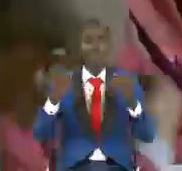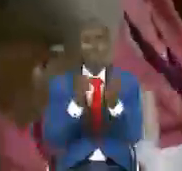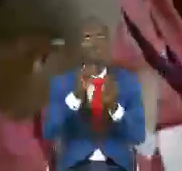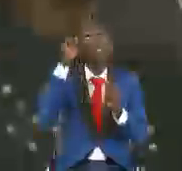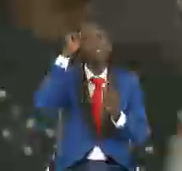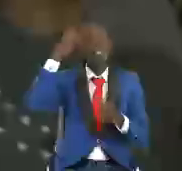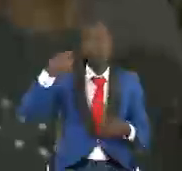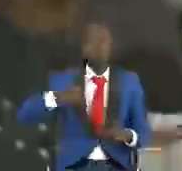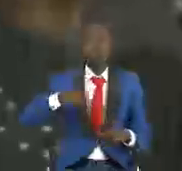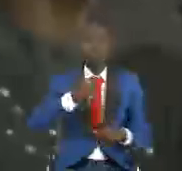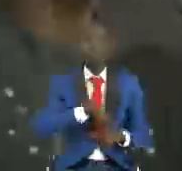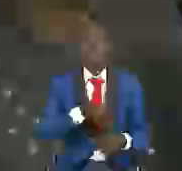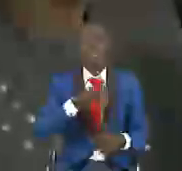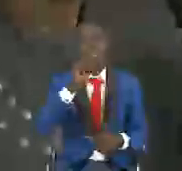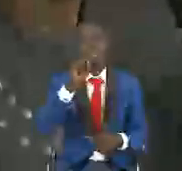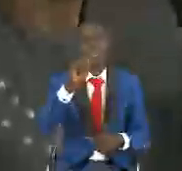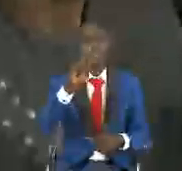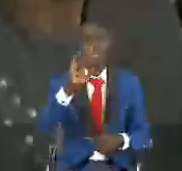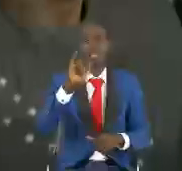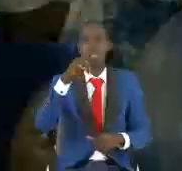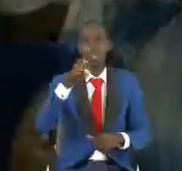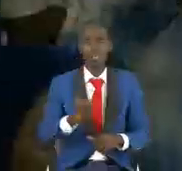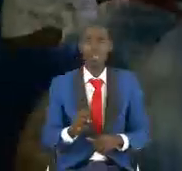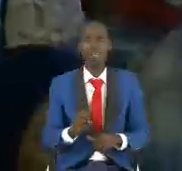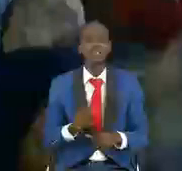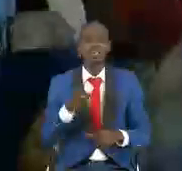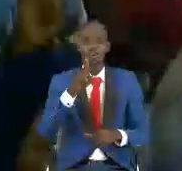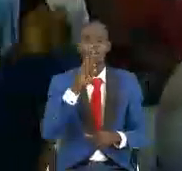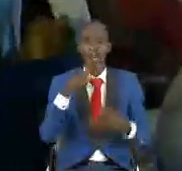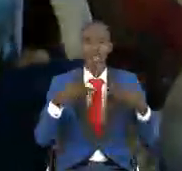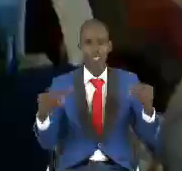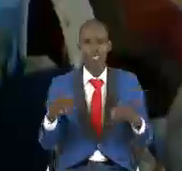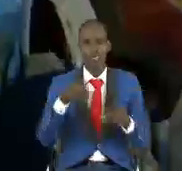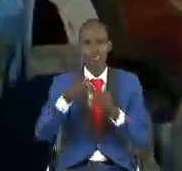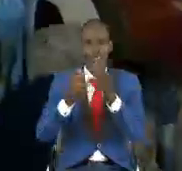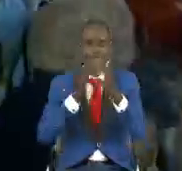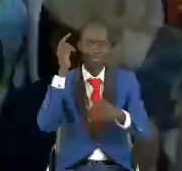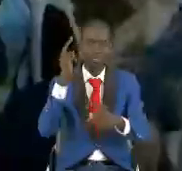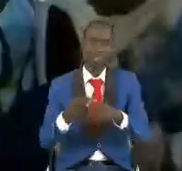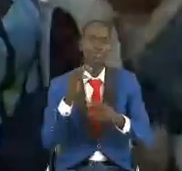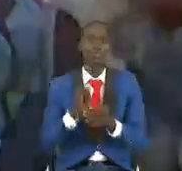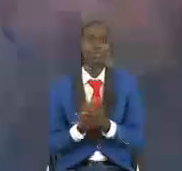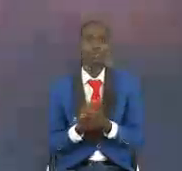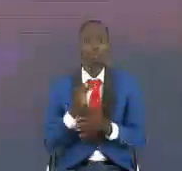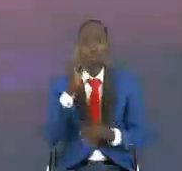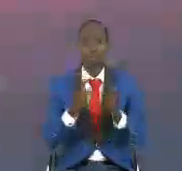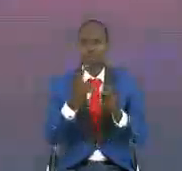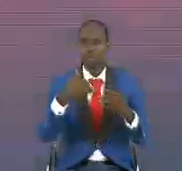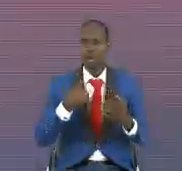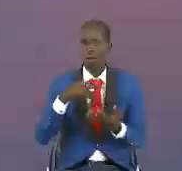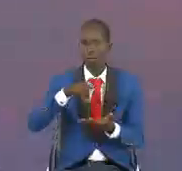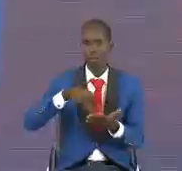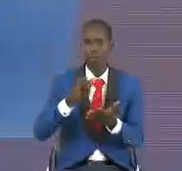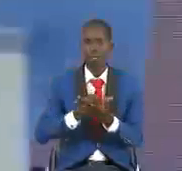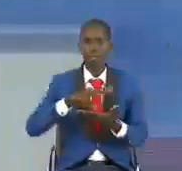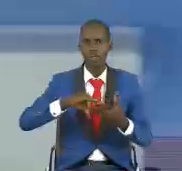stripes, you are healed in Jesus' name. If you have read the story before,